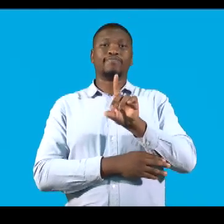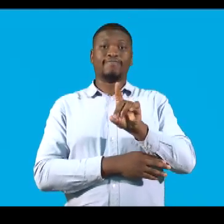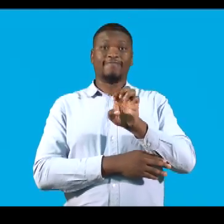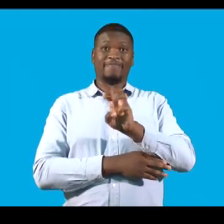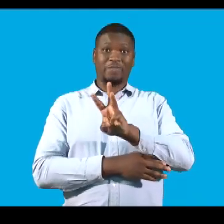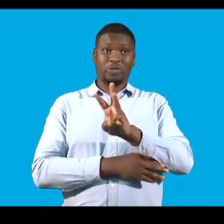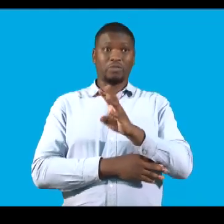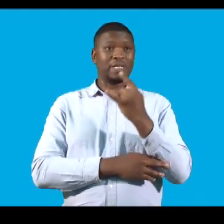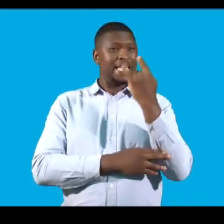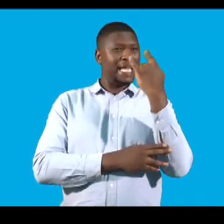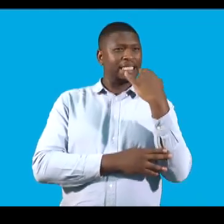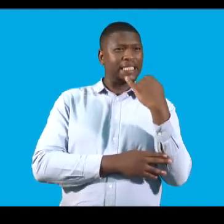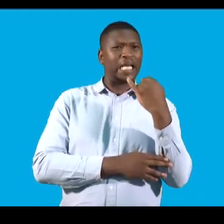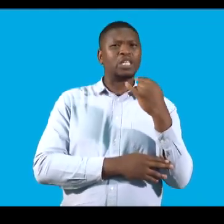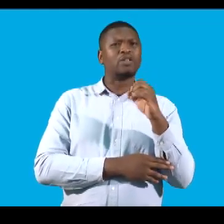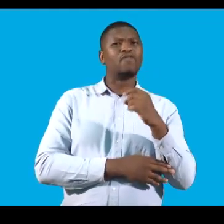dawns,